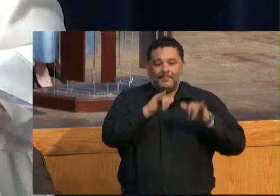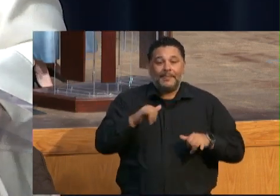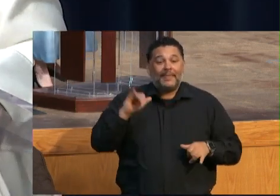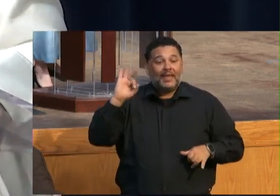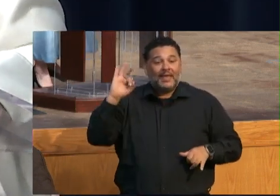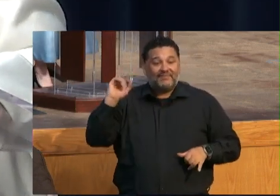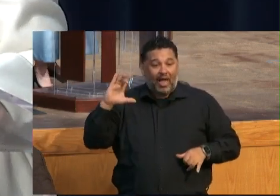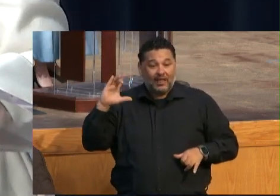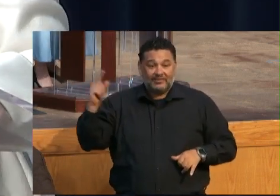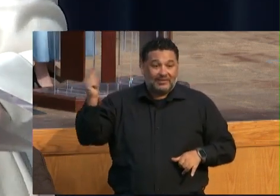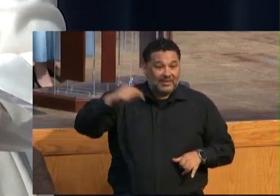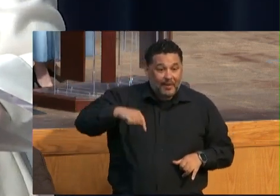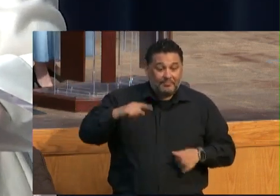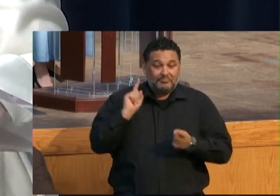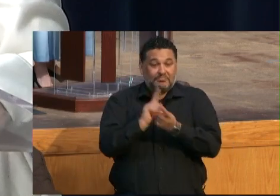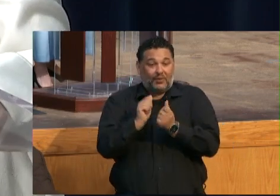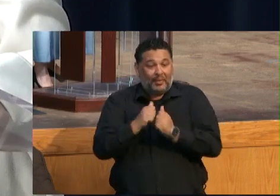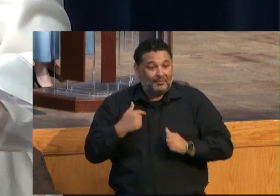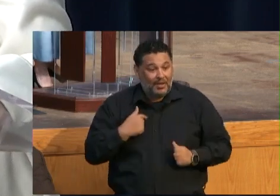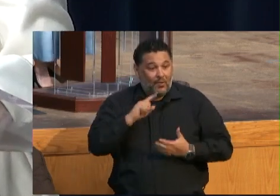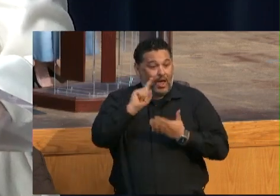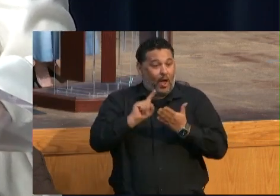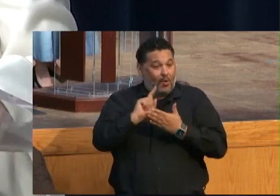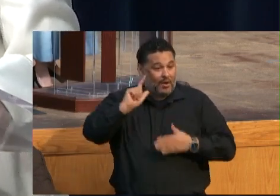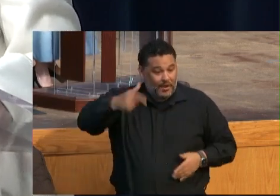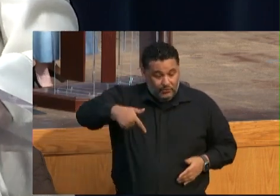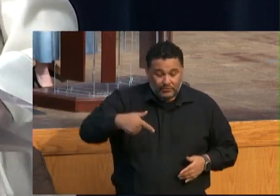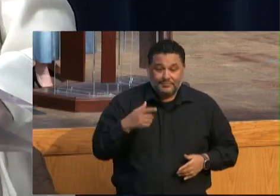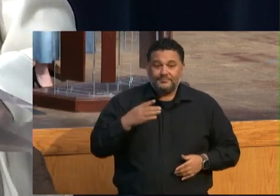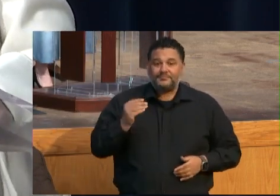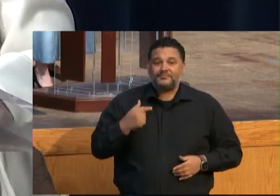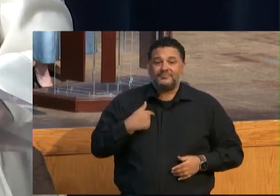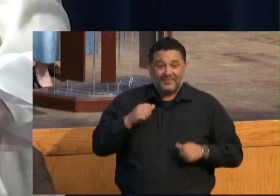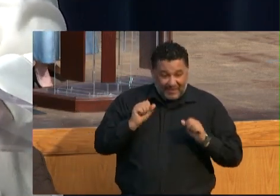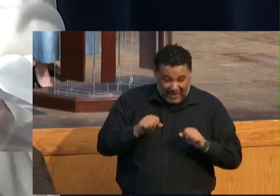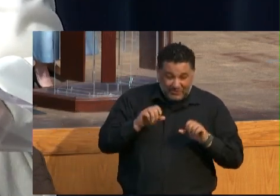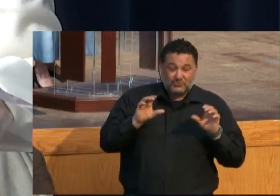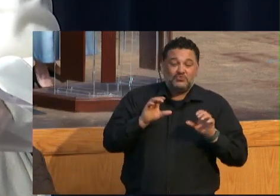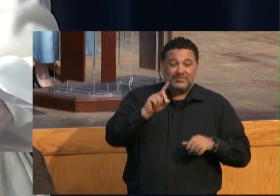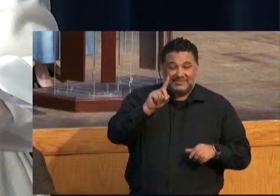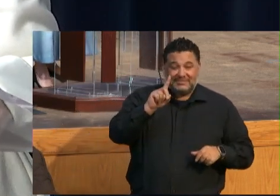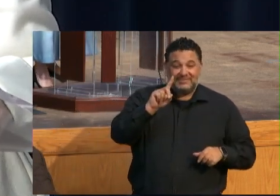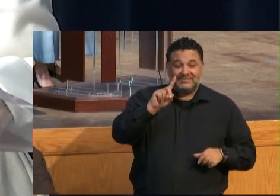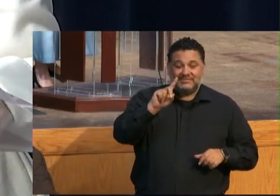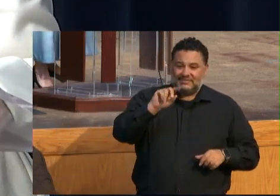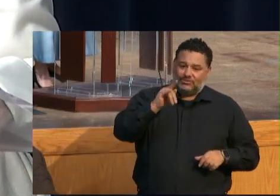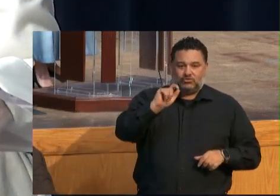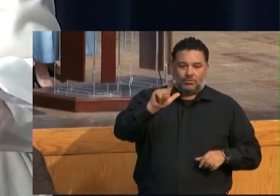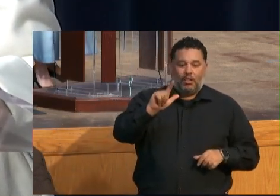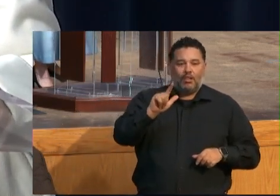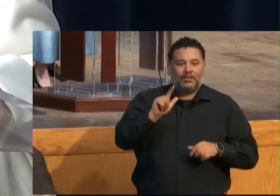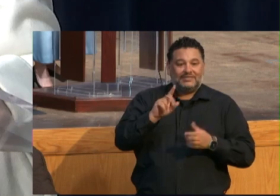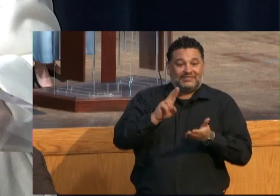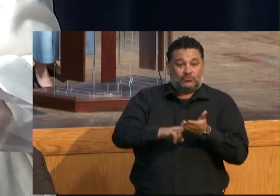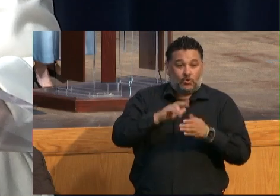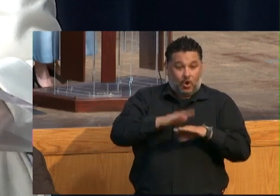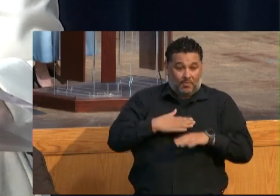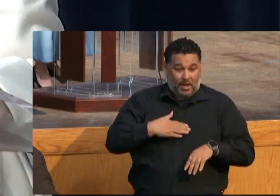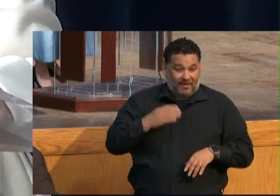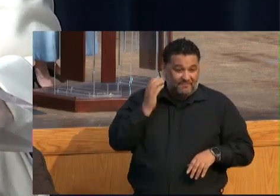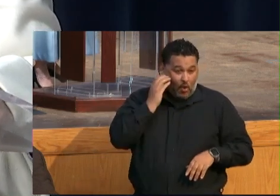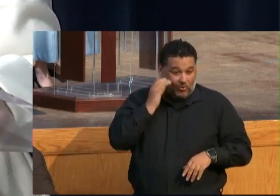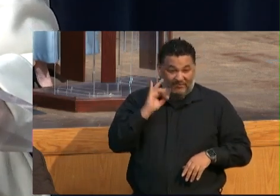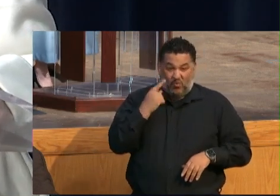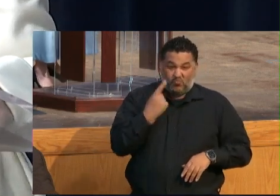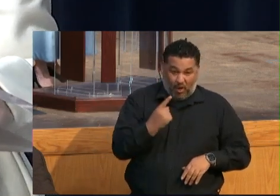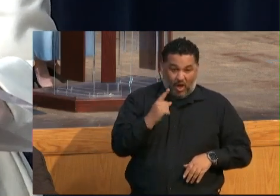in to meet with me an hour later, and like I can do a digital signature on my phone if I just have one document, but